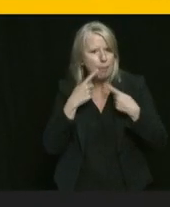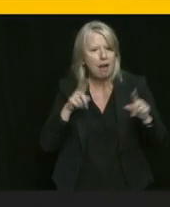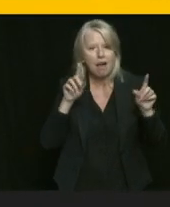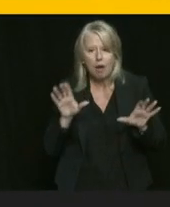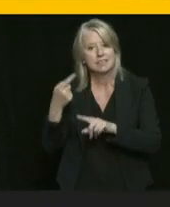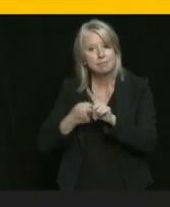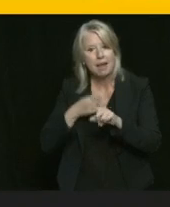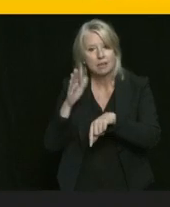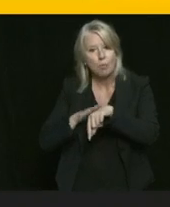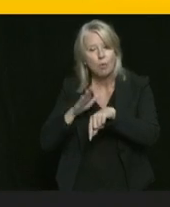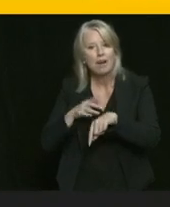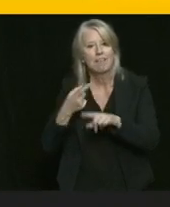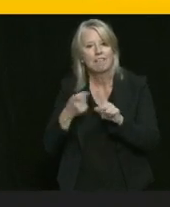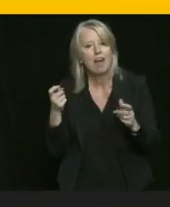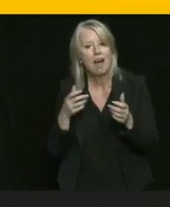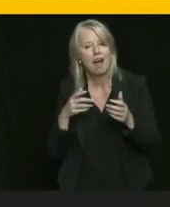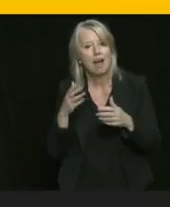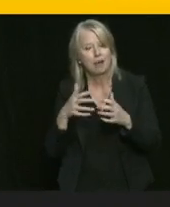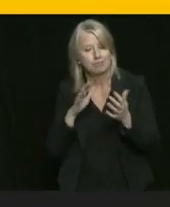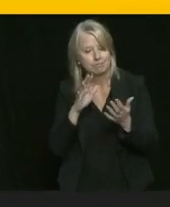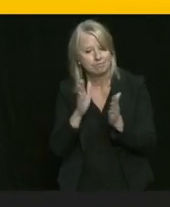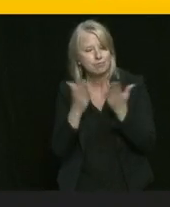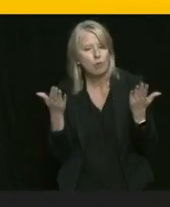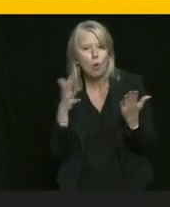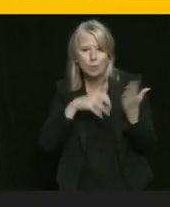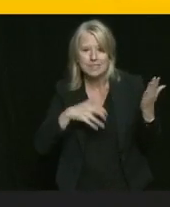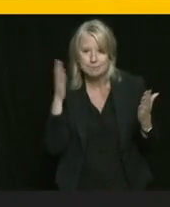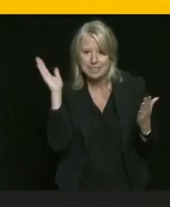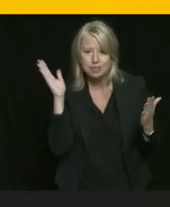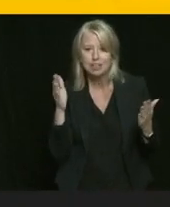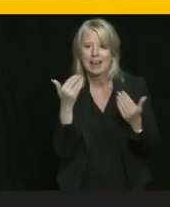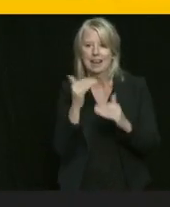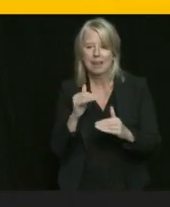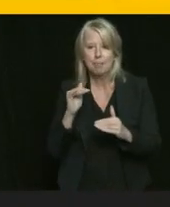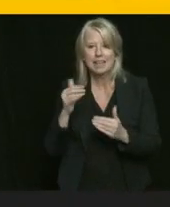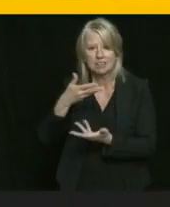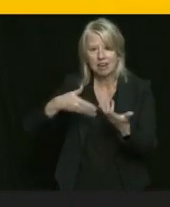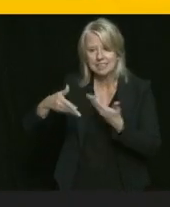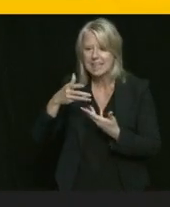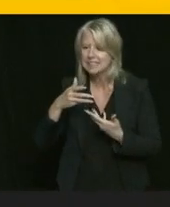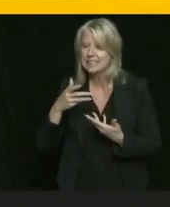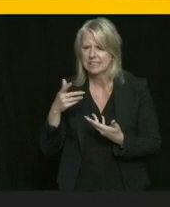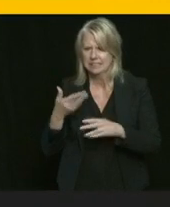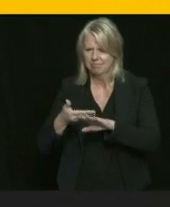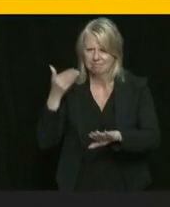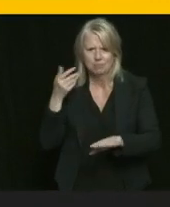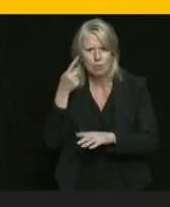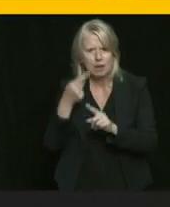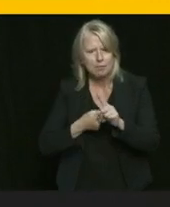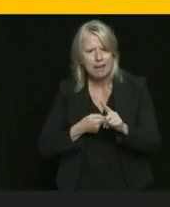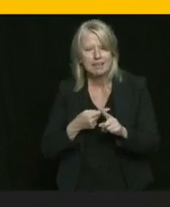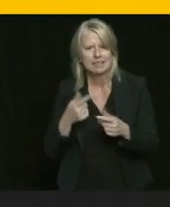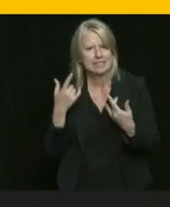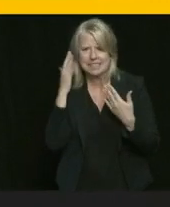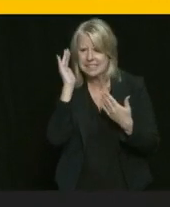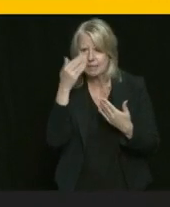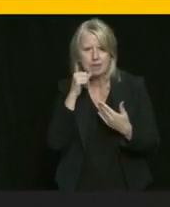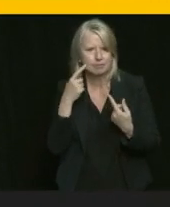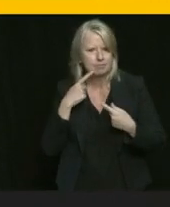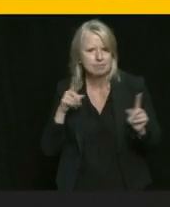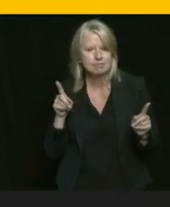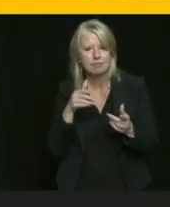able to flatten the curve. Included saying, limit your contacts, and that was over a month ago, and it does not seem to have worked. You say often that